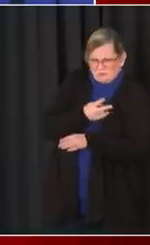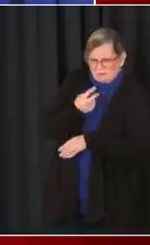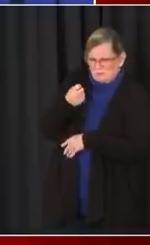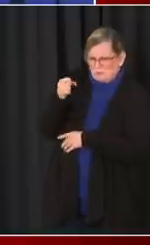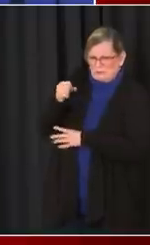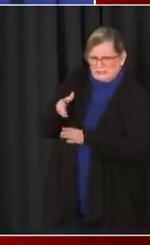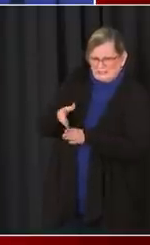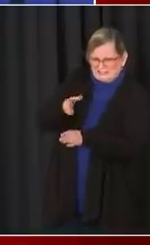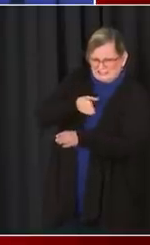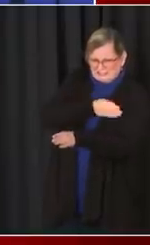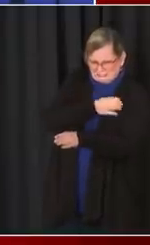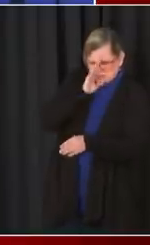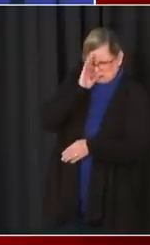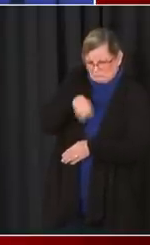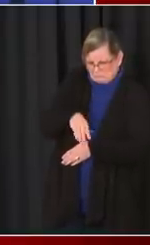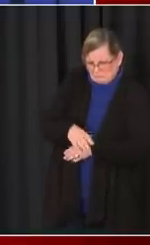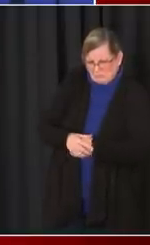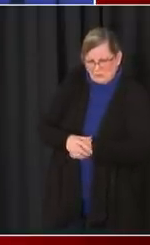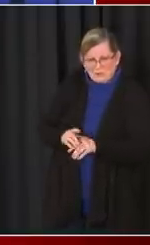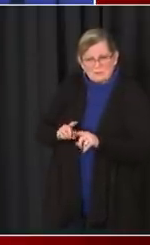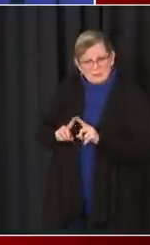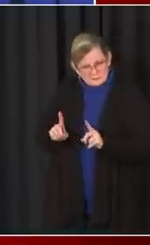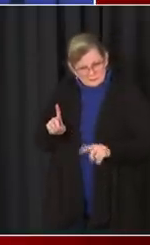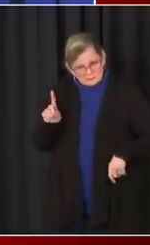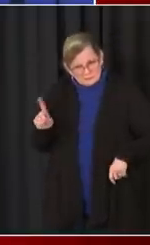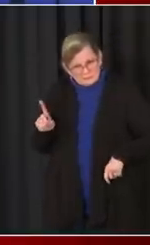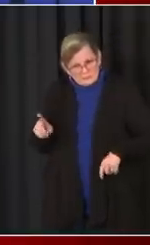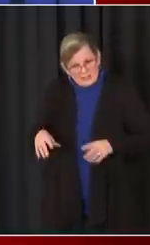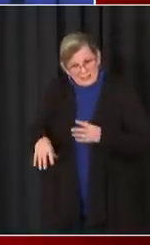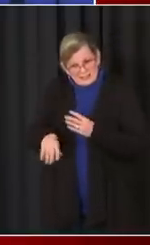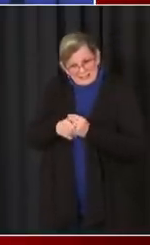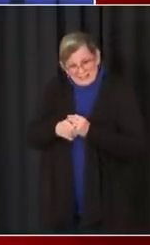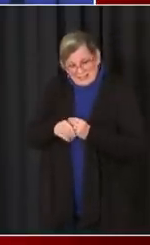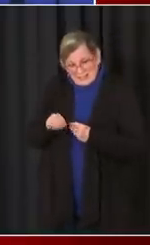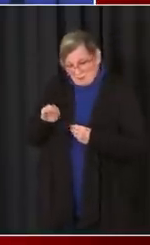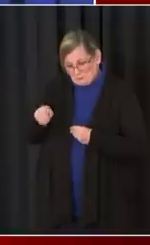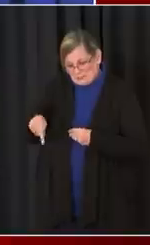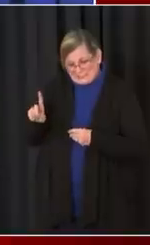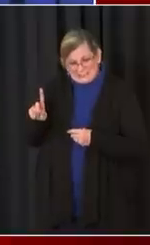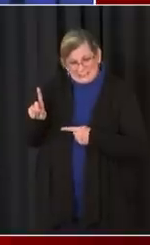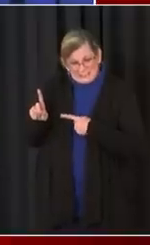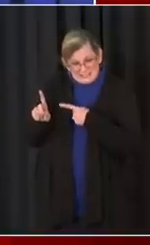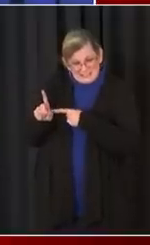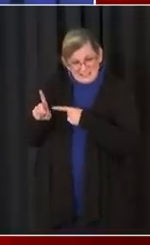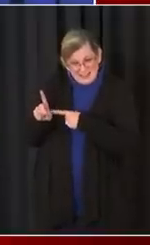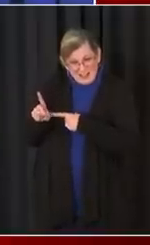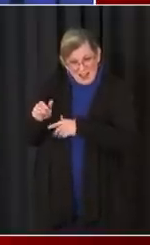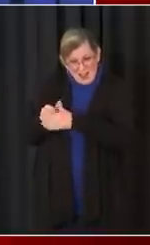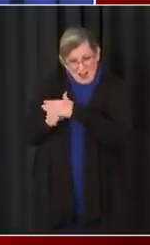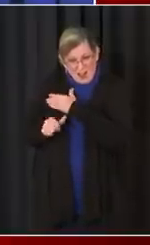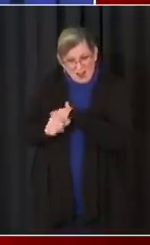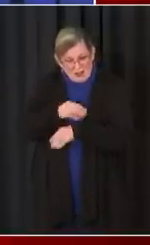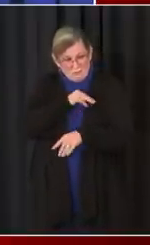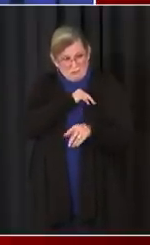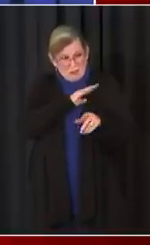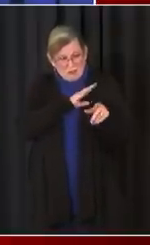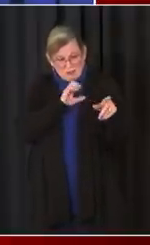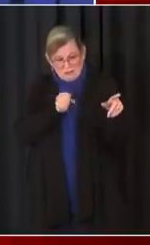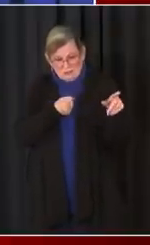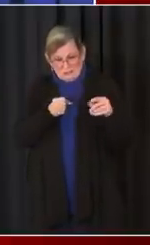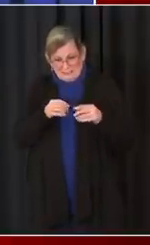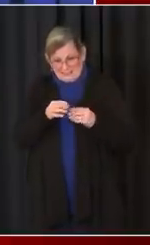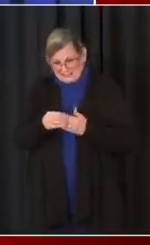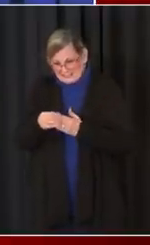we certainly knew that. But in addition to that, the Metropolitan Police Department, under the mayor's leadership, not only did